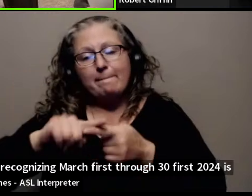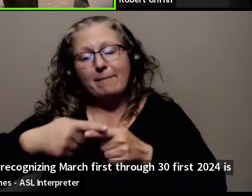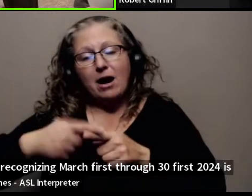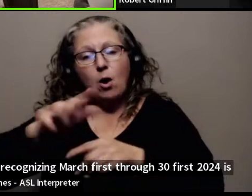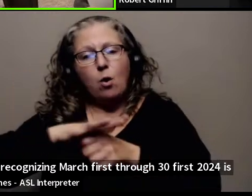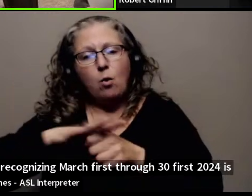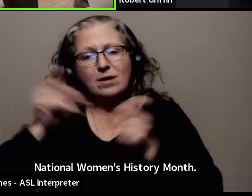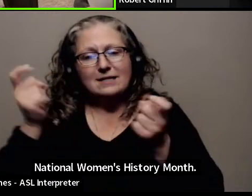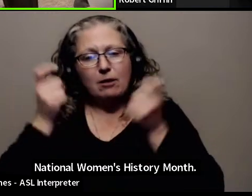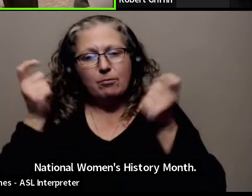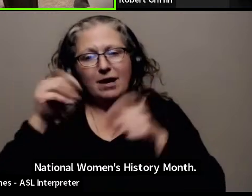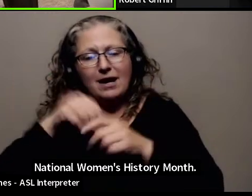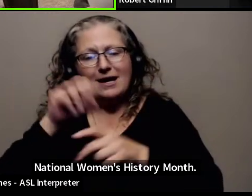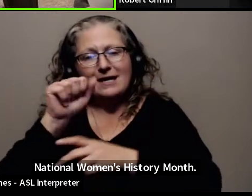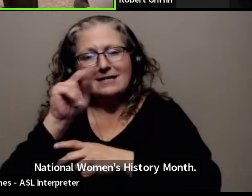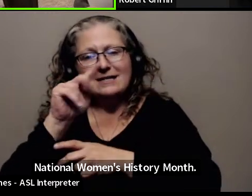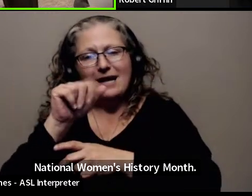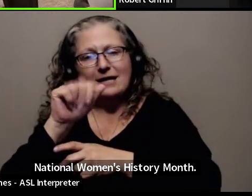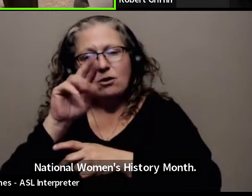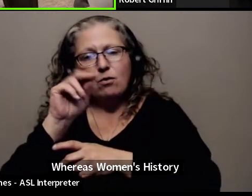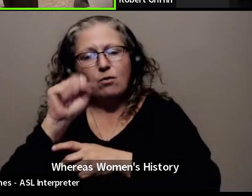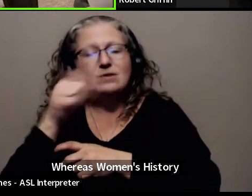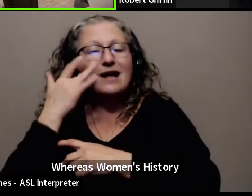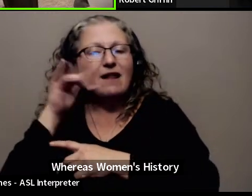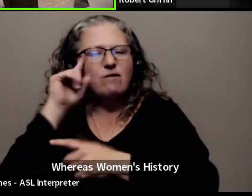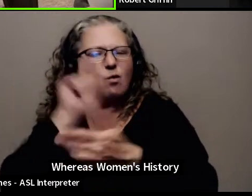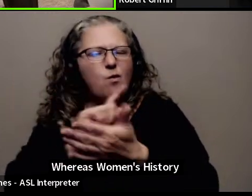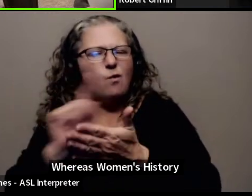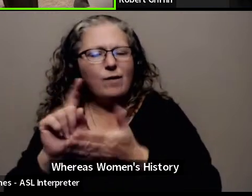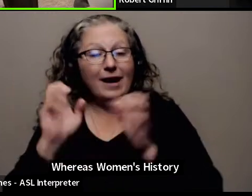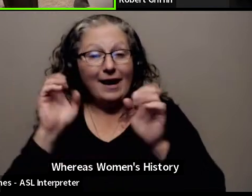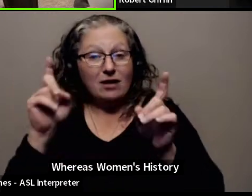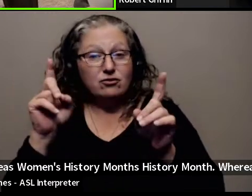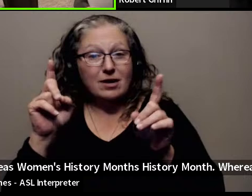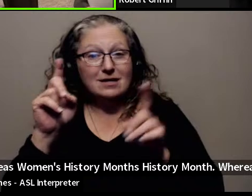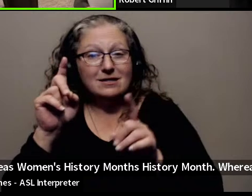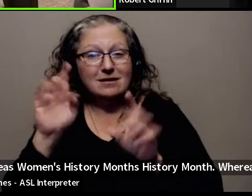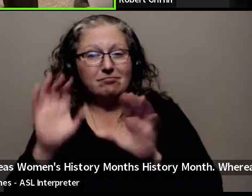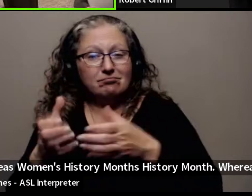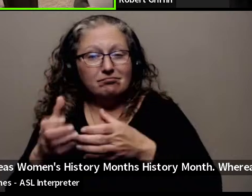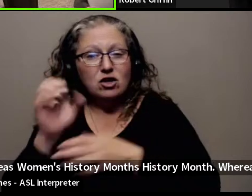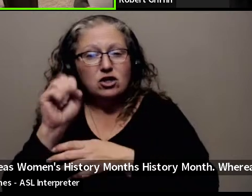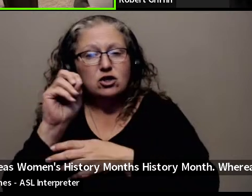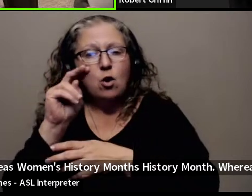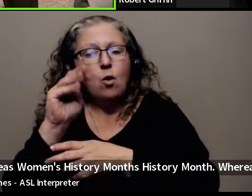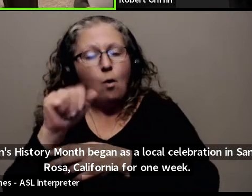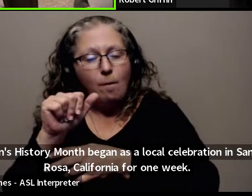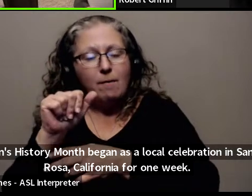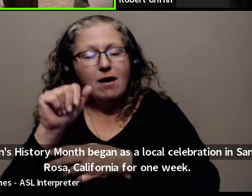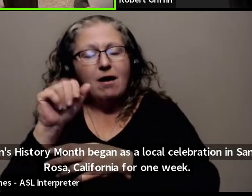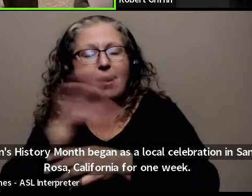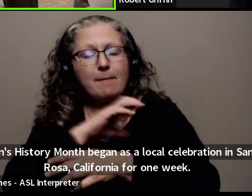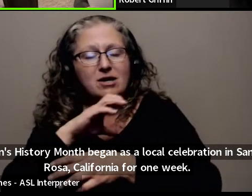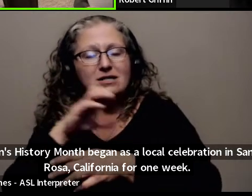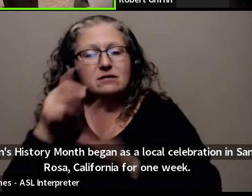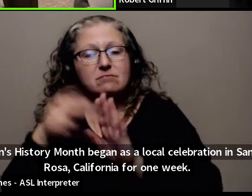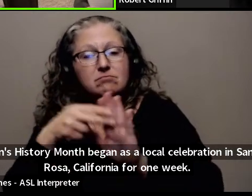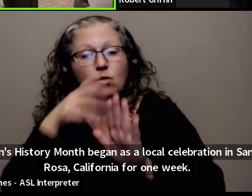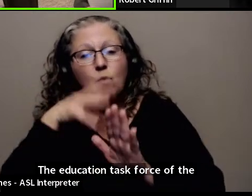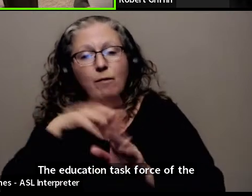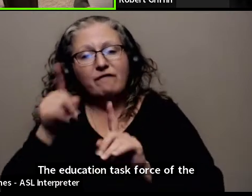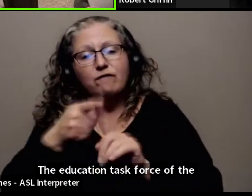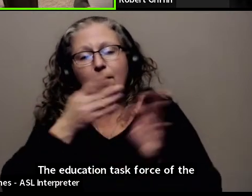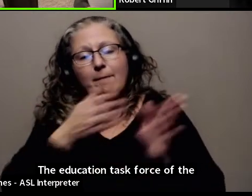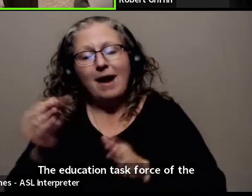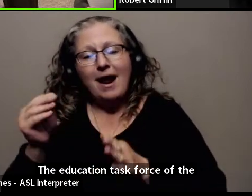local celebration in Santa Rosa, California for 1 week, the Education Task Force of the Sonoma County Commission on the Status of Women first planned and